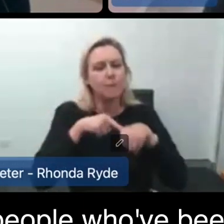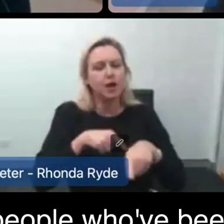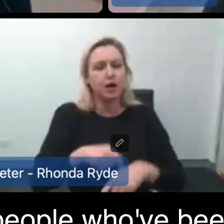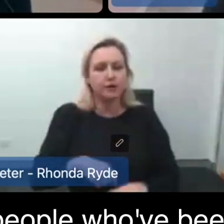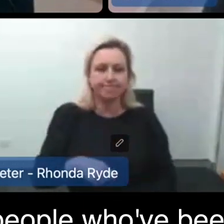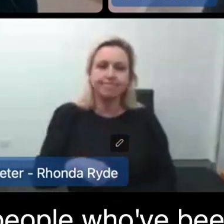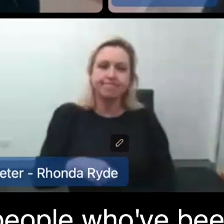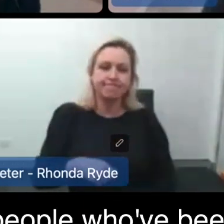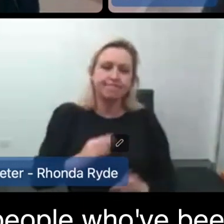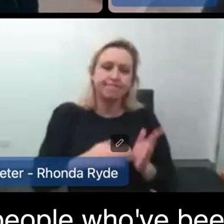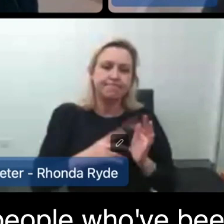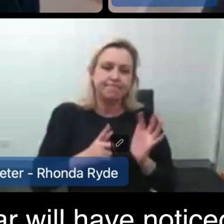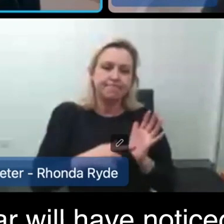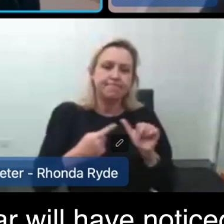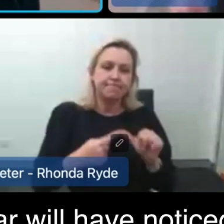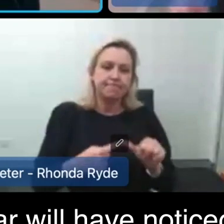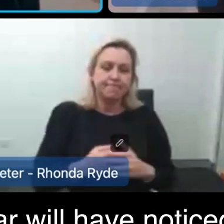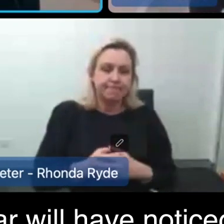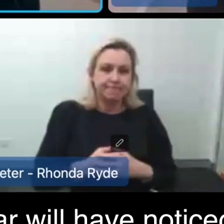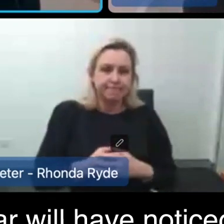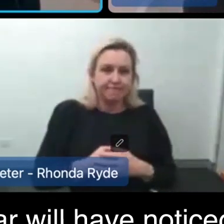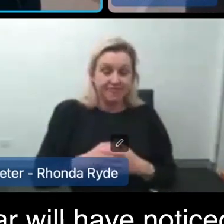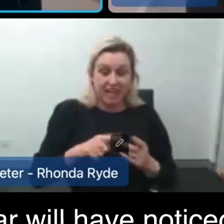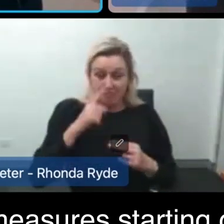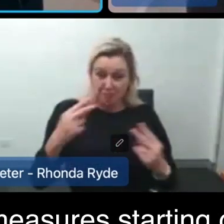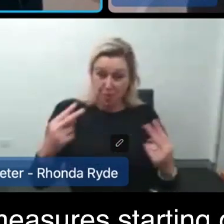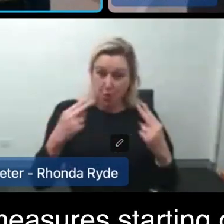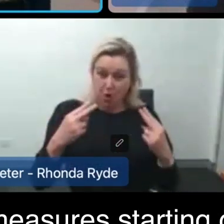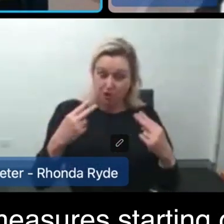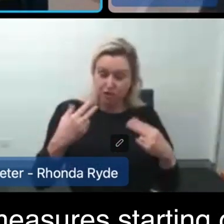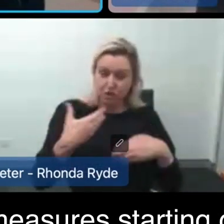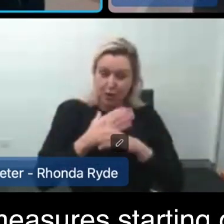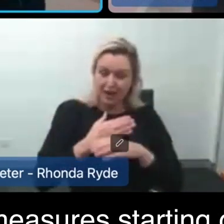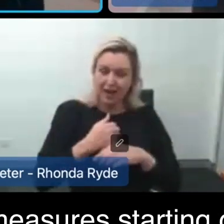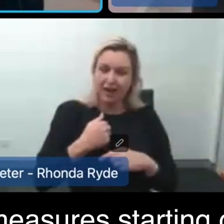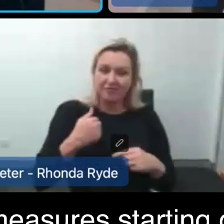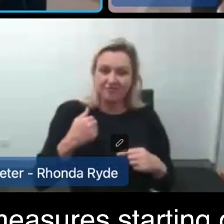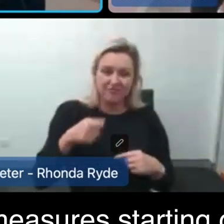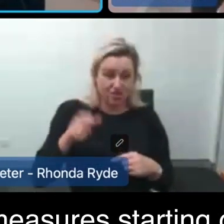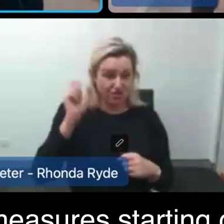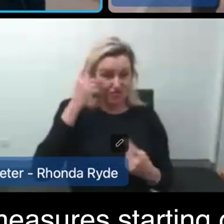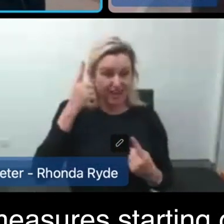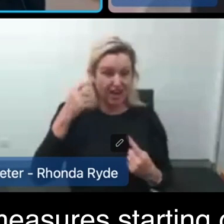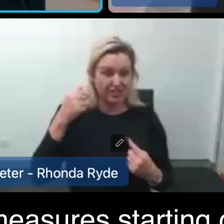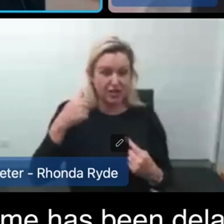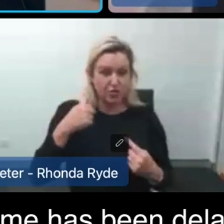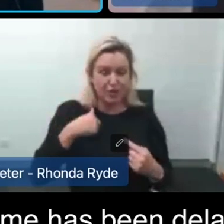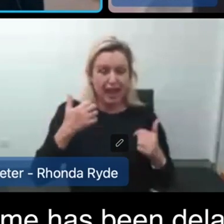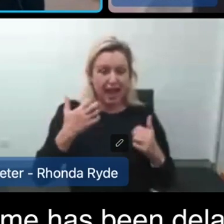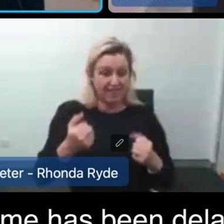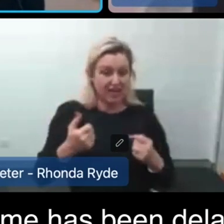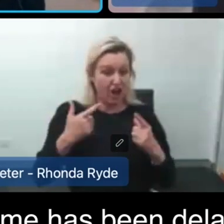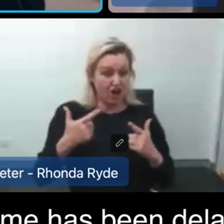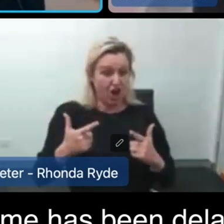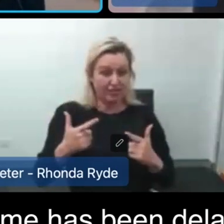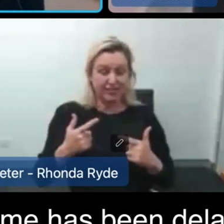of the things people who've been listening for this whole webinar will have noticed is that we've got a number of measures starting on 1st of